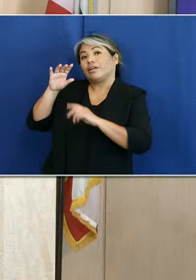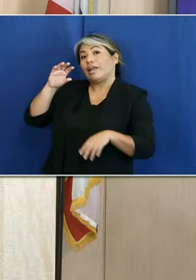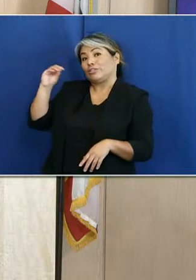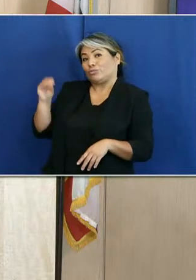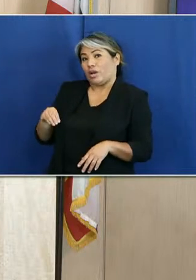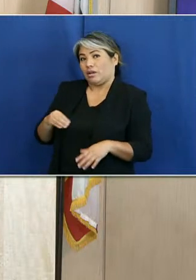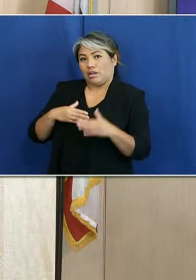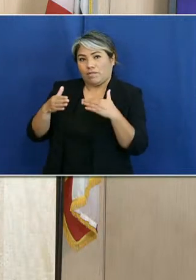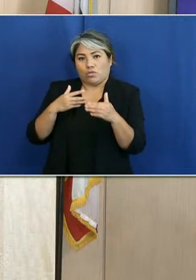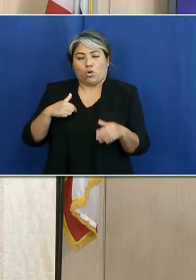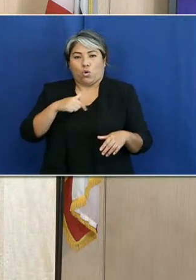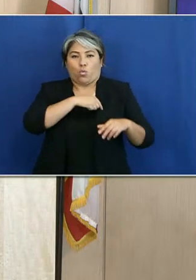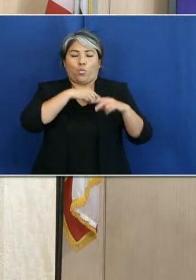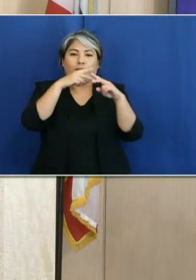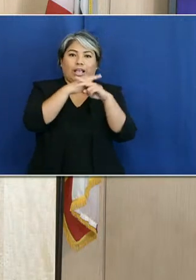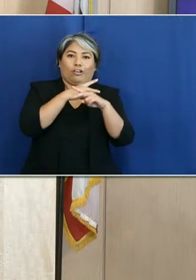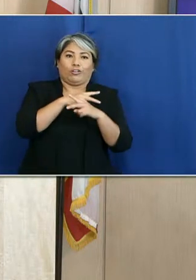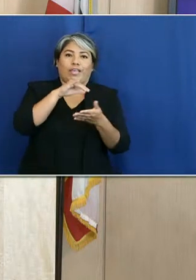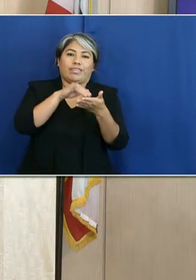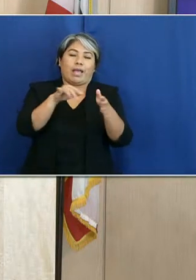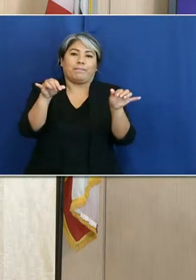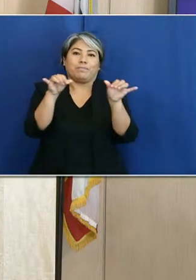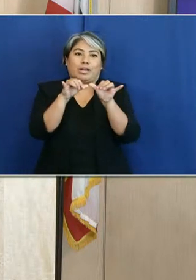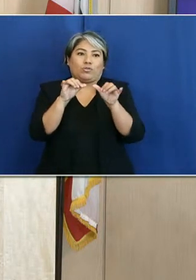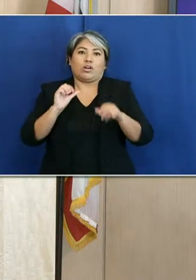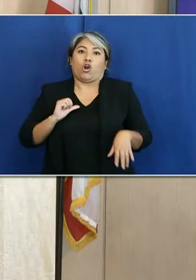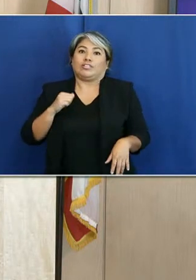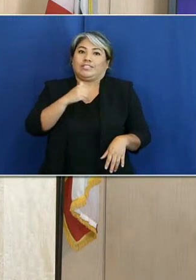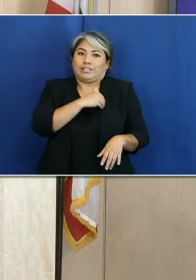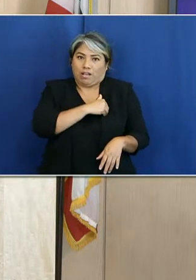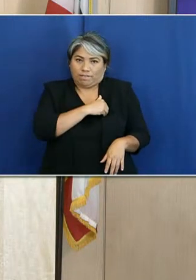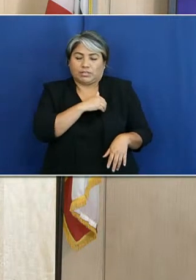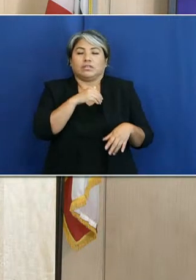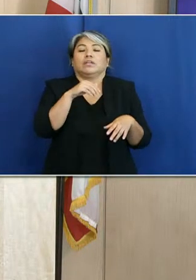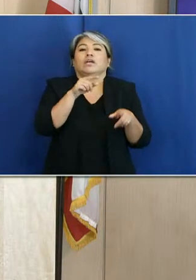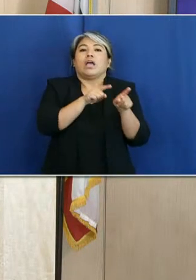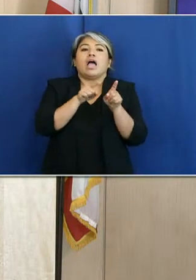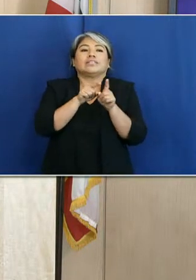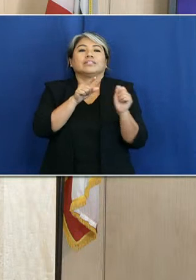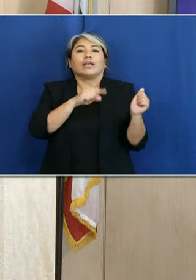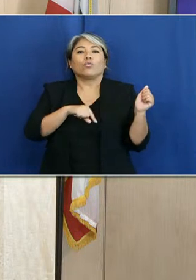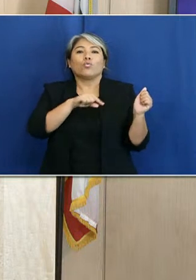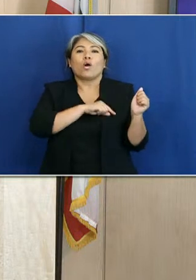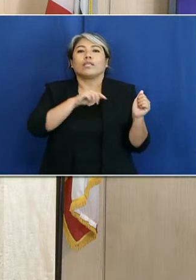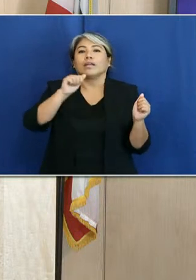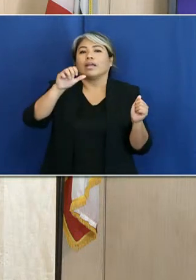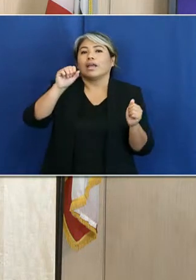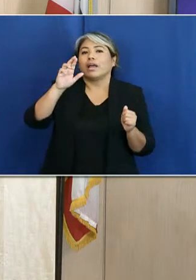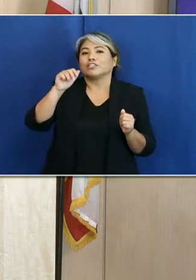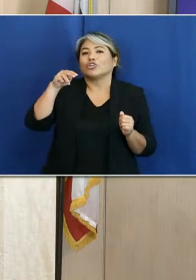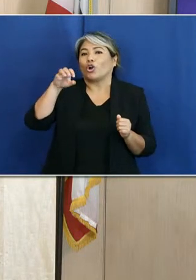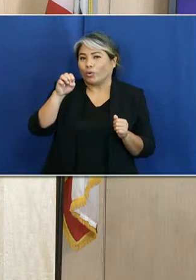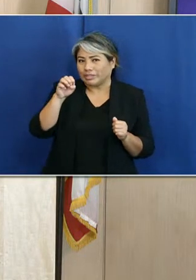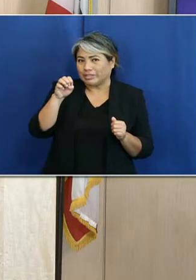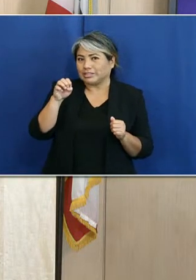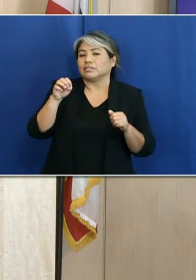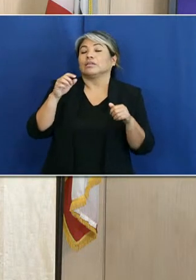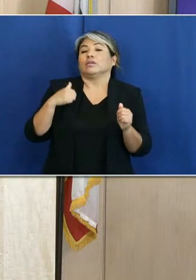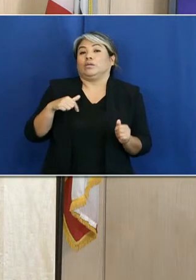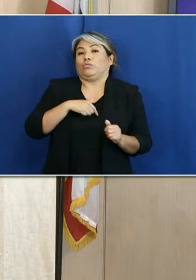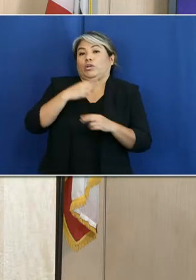calculate that metric ourselves as a quality assurance measure. We utilize what the